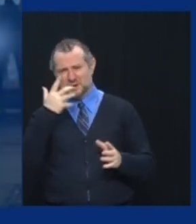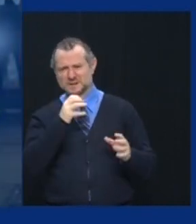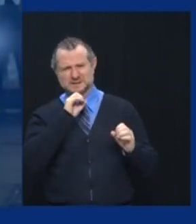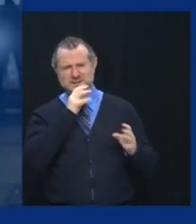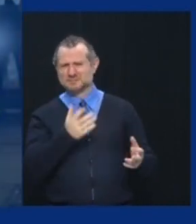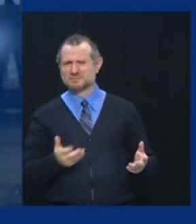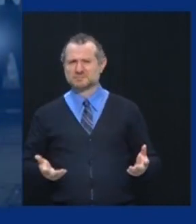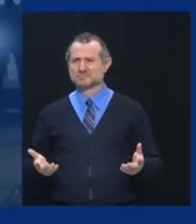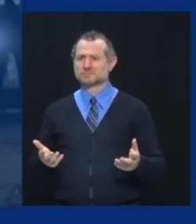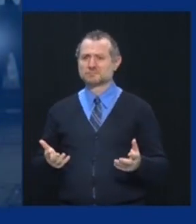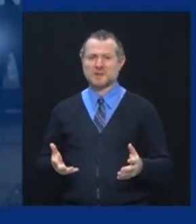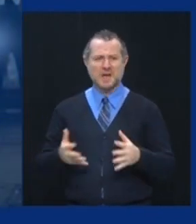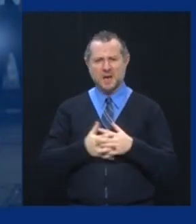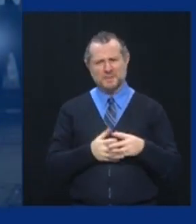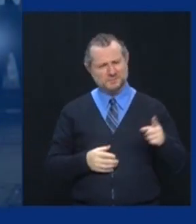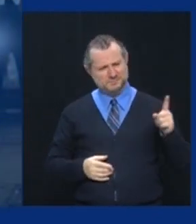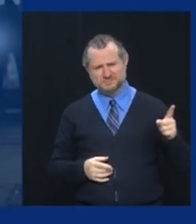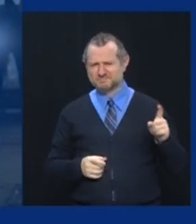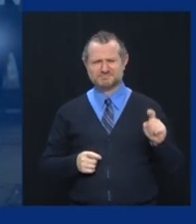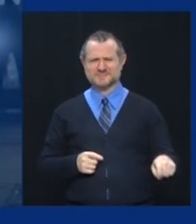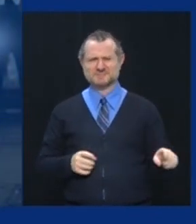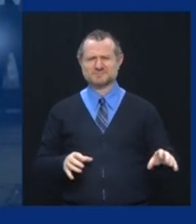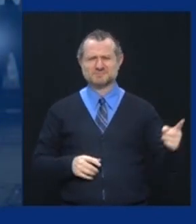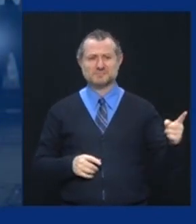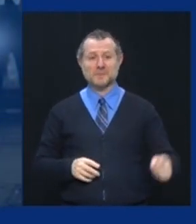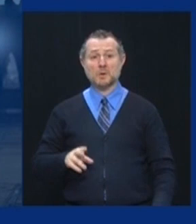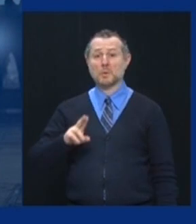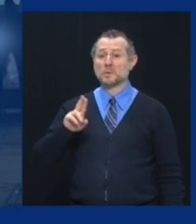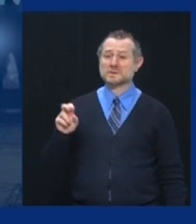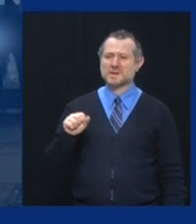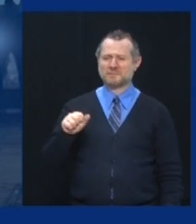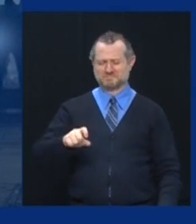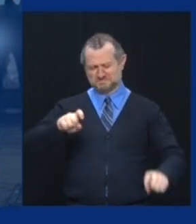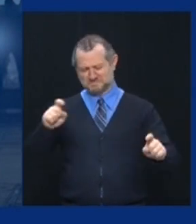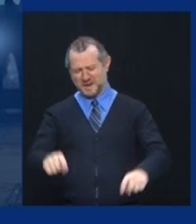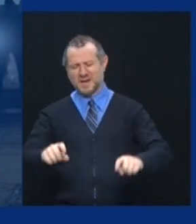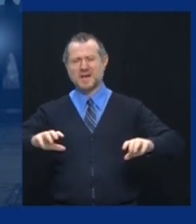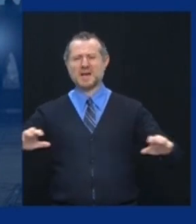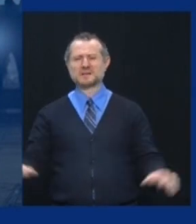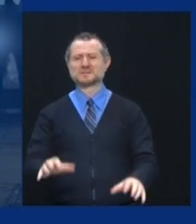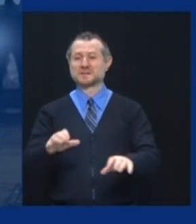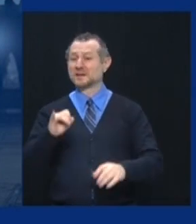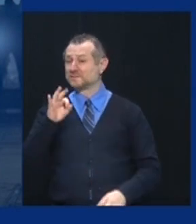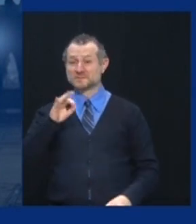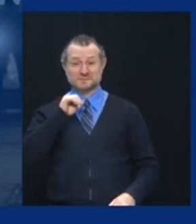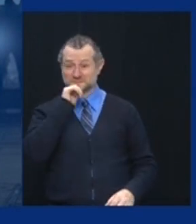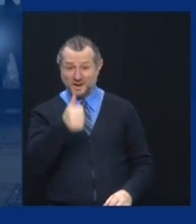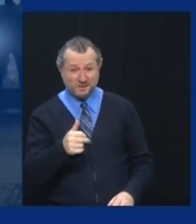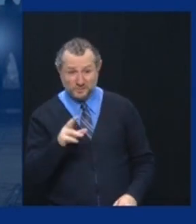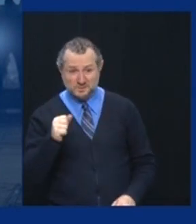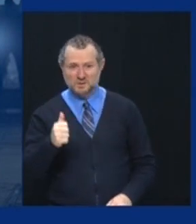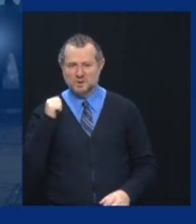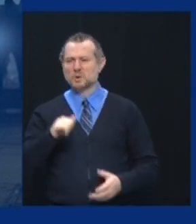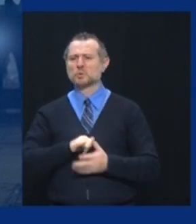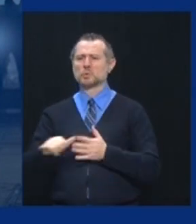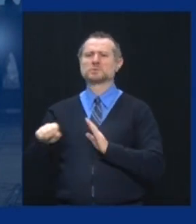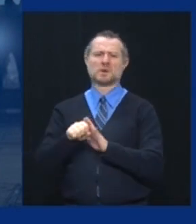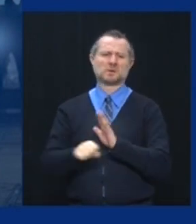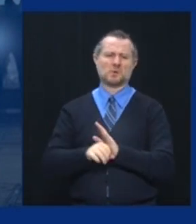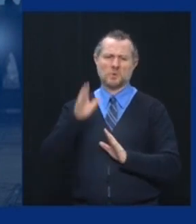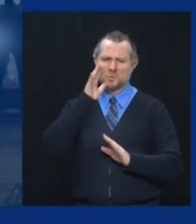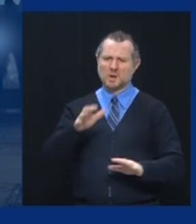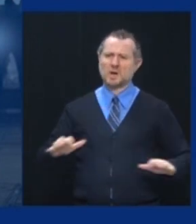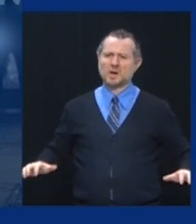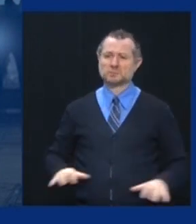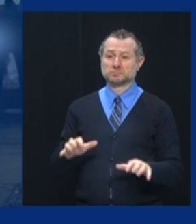The USA must act. If the United States won't act, then New York State will act. But I can't